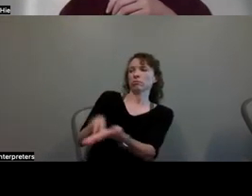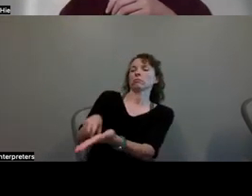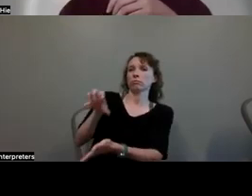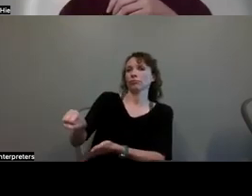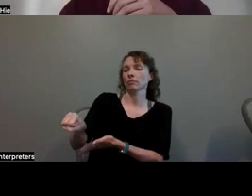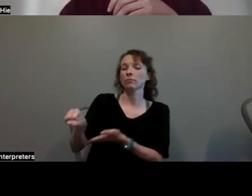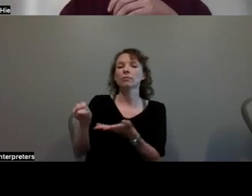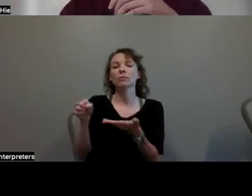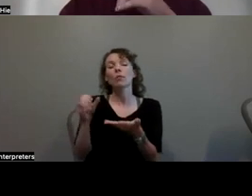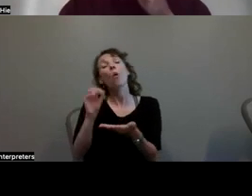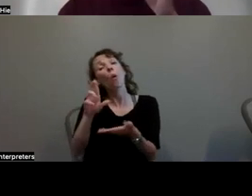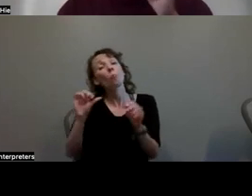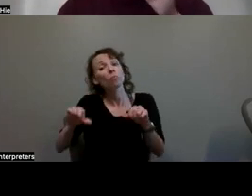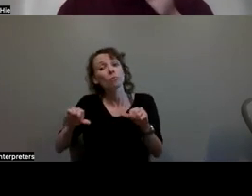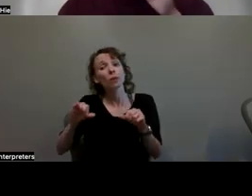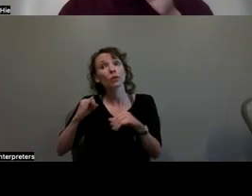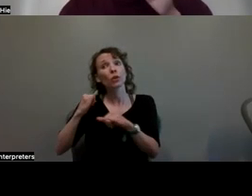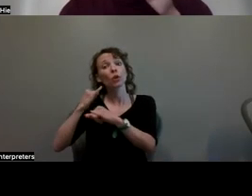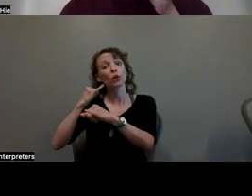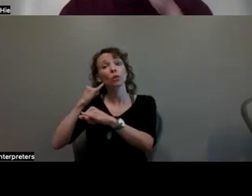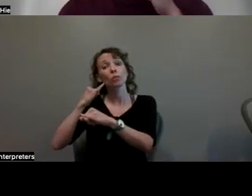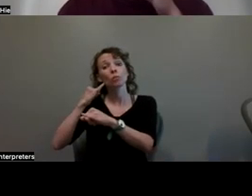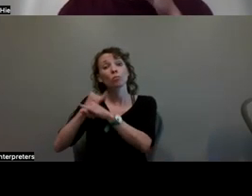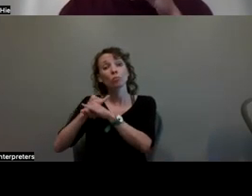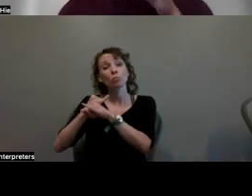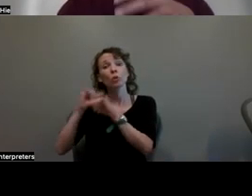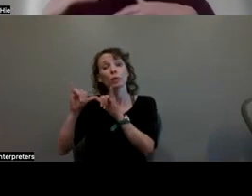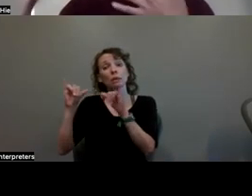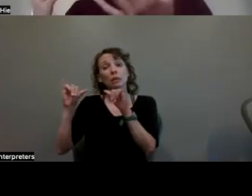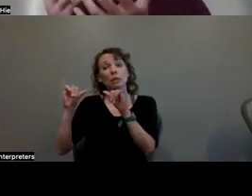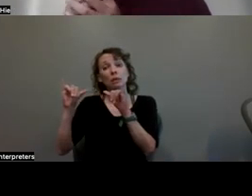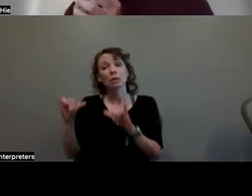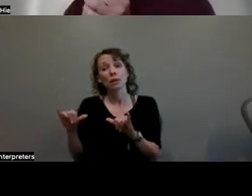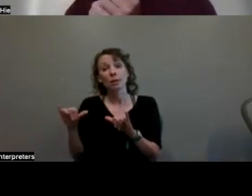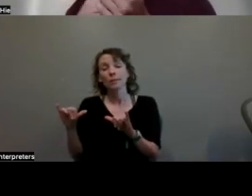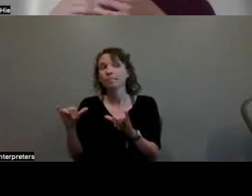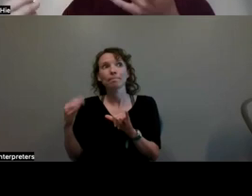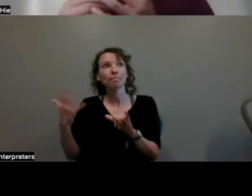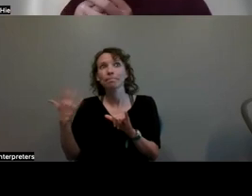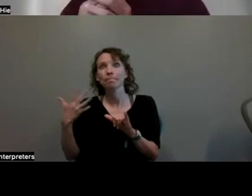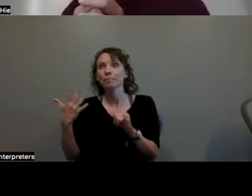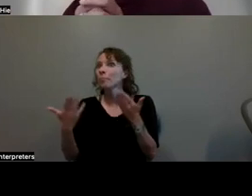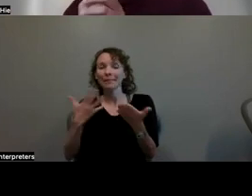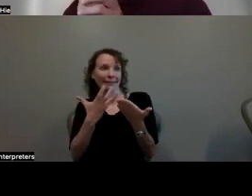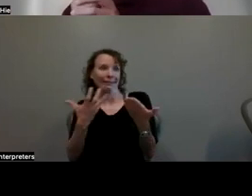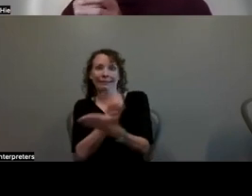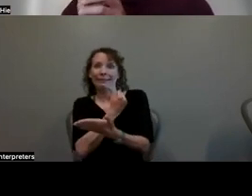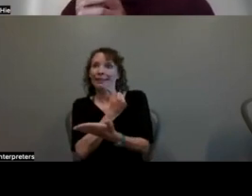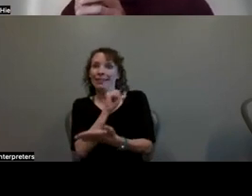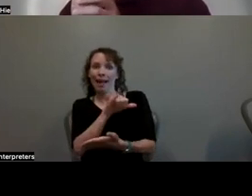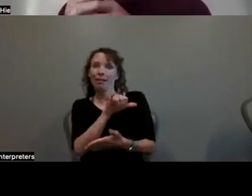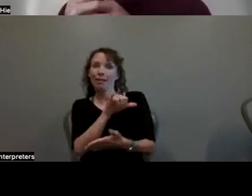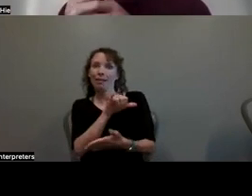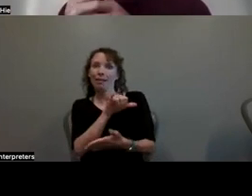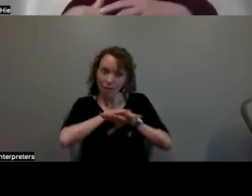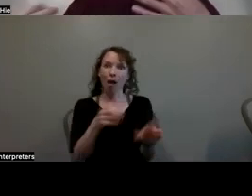immune system is picking up on or leveraging those non-random mutation rates to